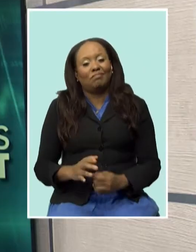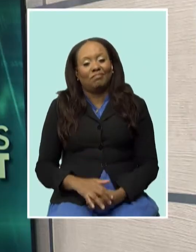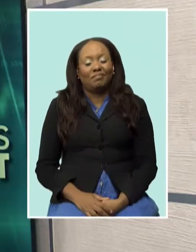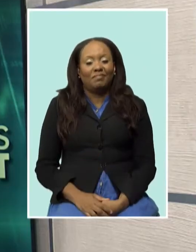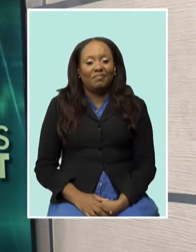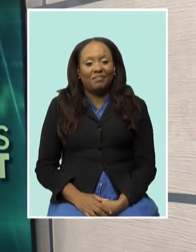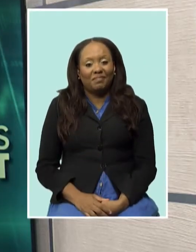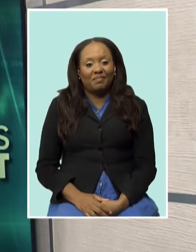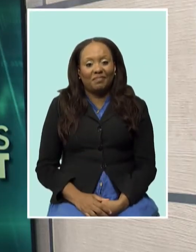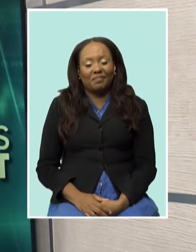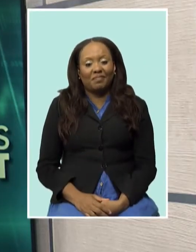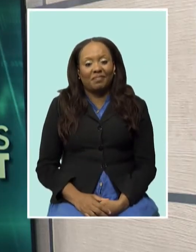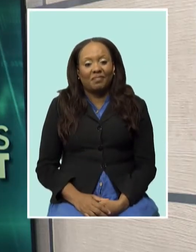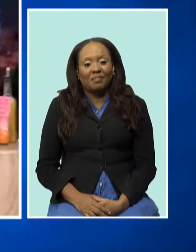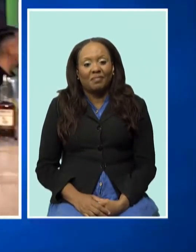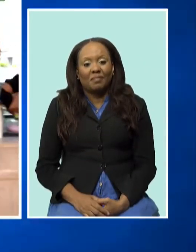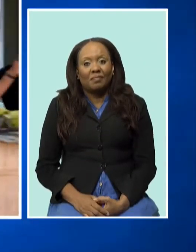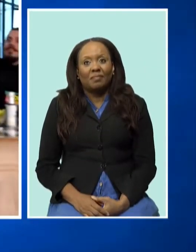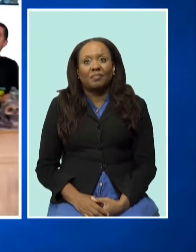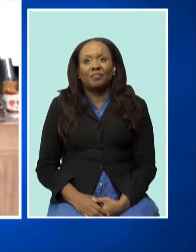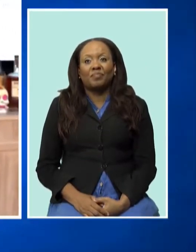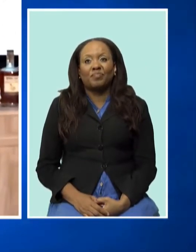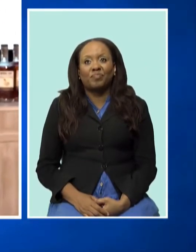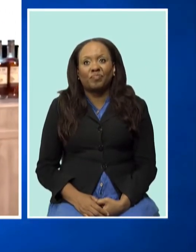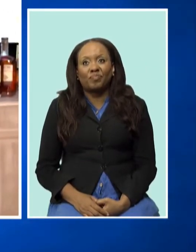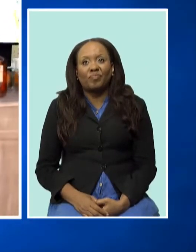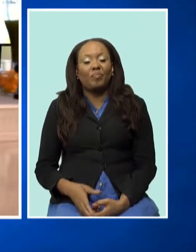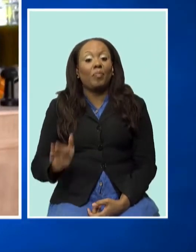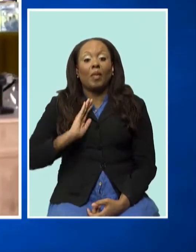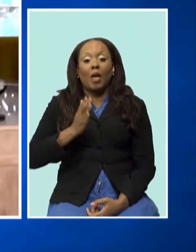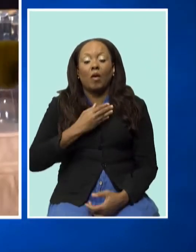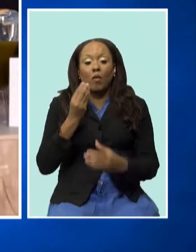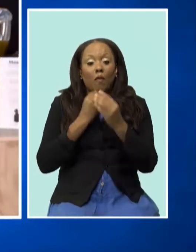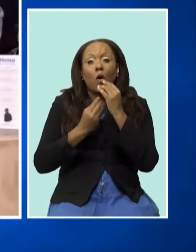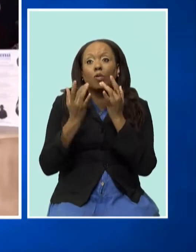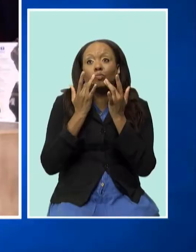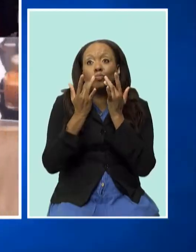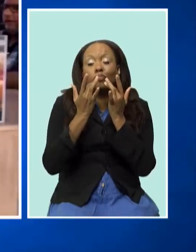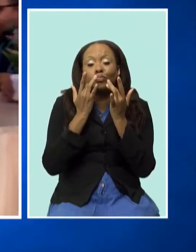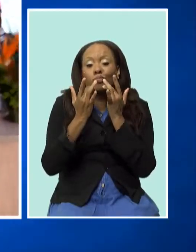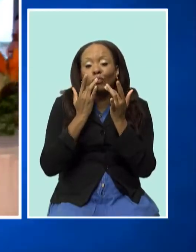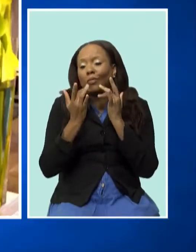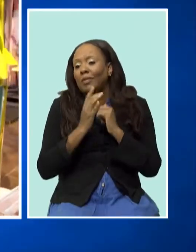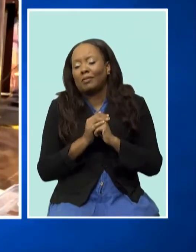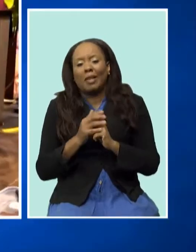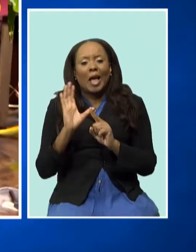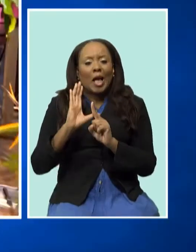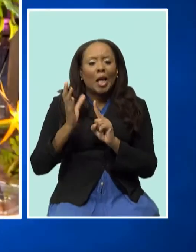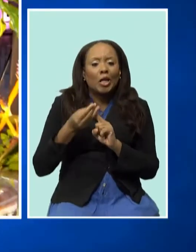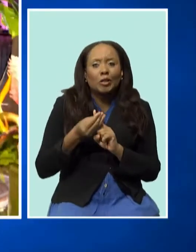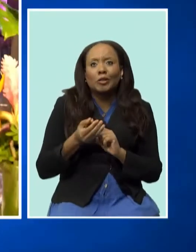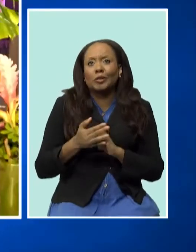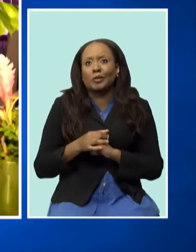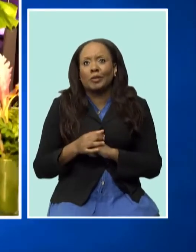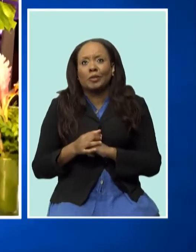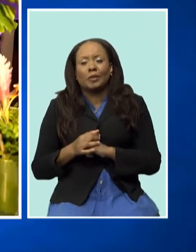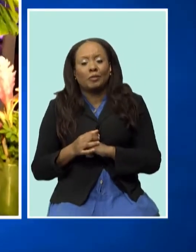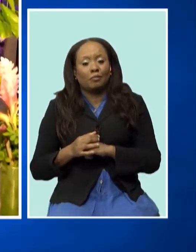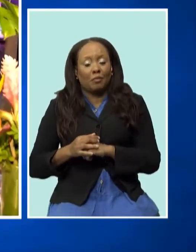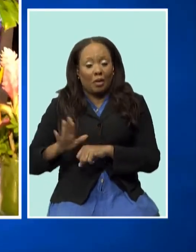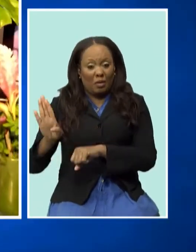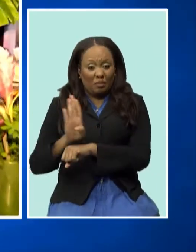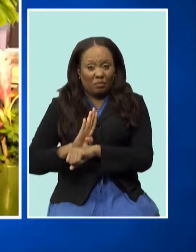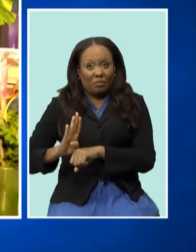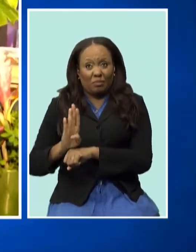countries. From our culinary diversity to cultural richness, Destination Barbados is